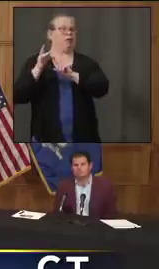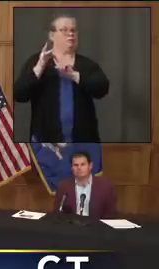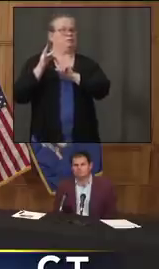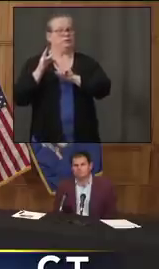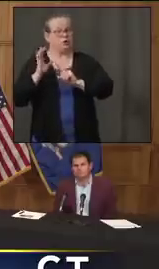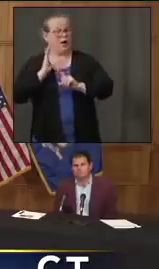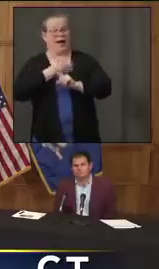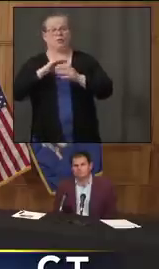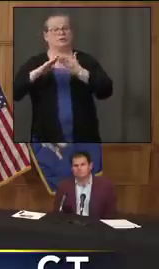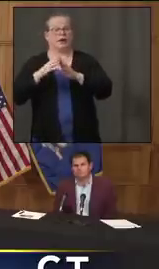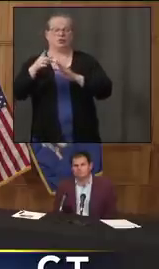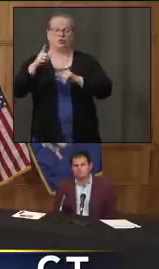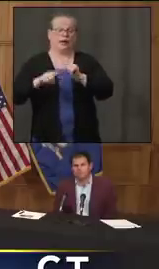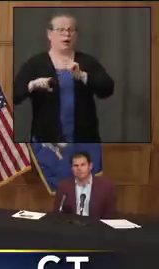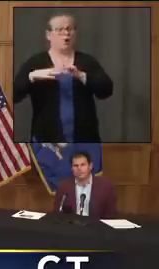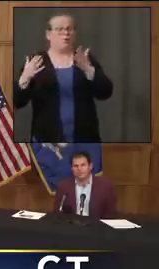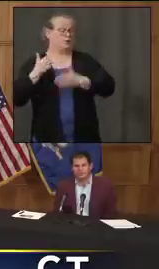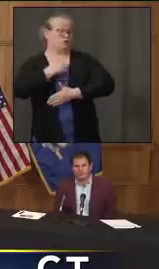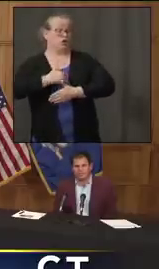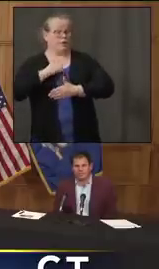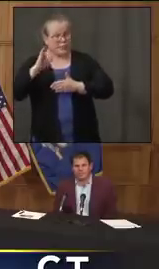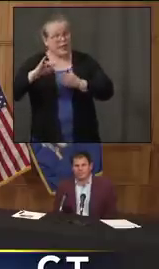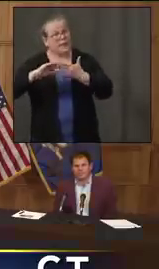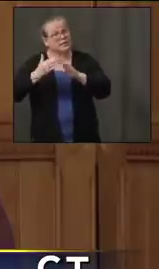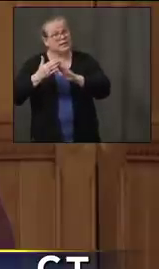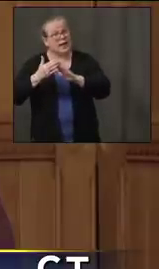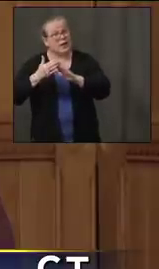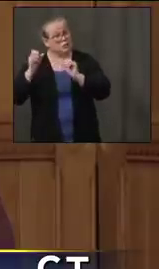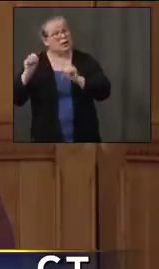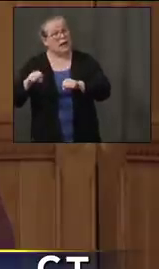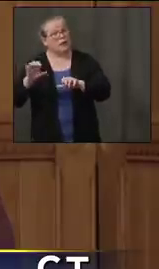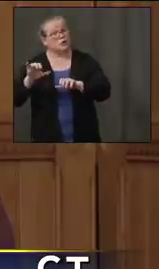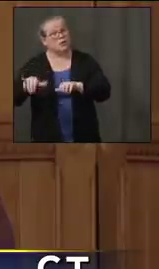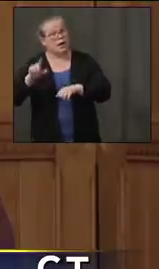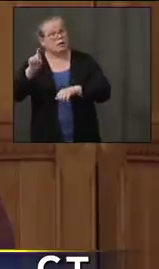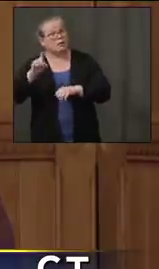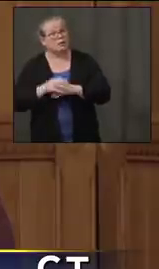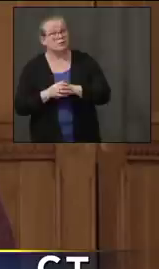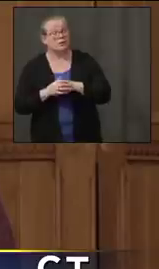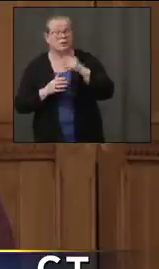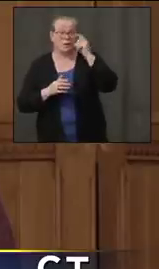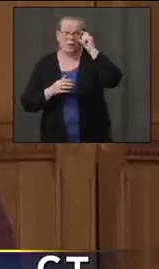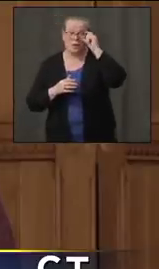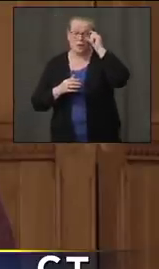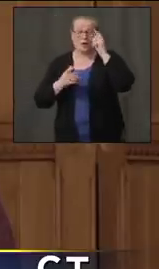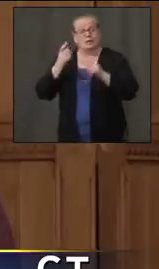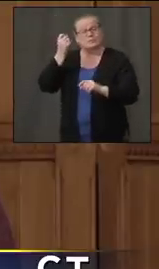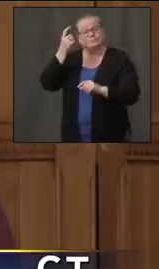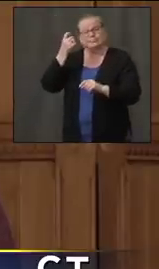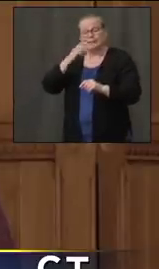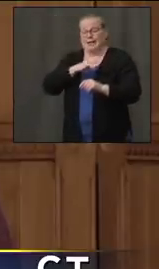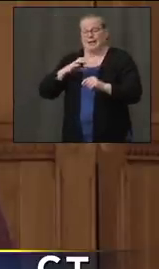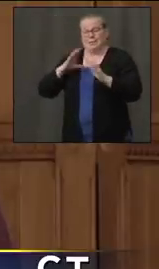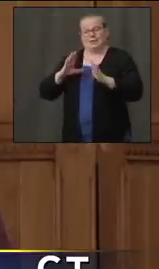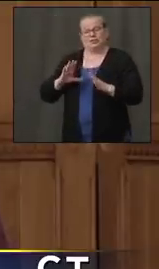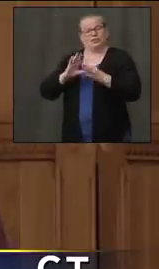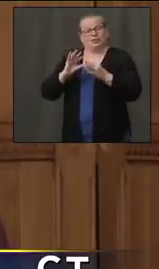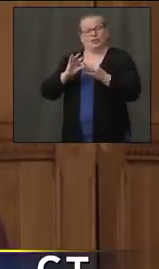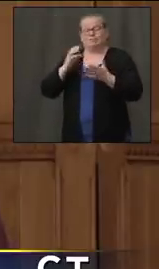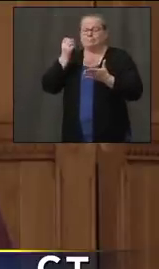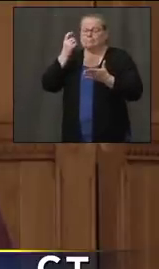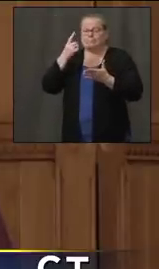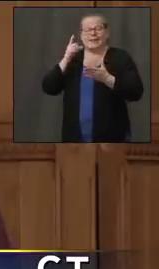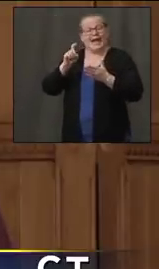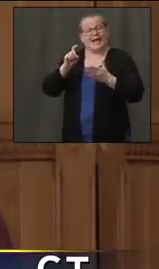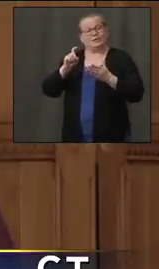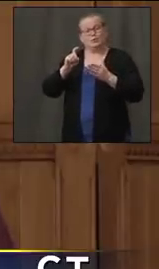town. They'll be able to do that, correct? Listen, this needs to work for the municipalities as we reopen the economy. So at the state level, we're trying to